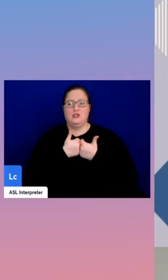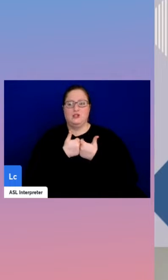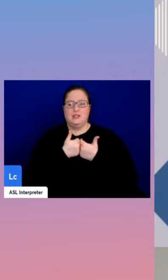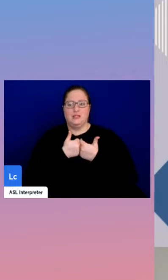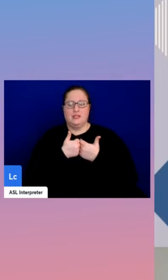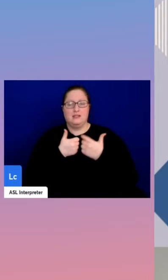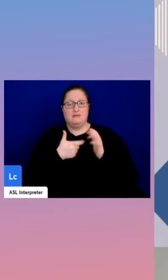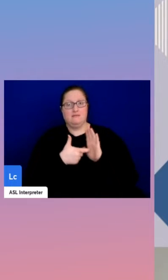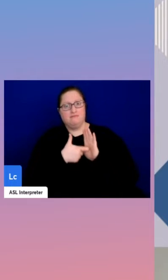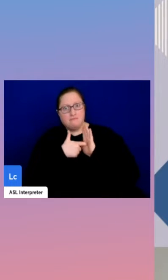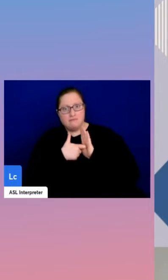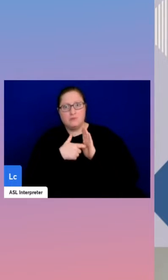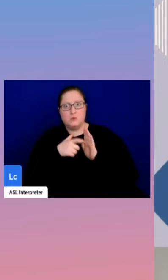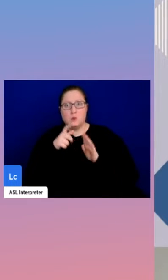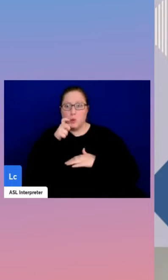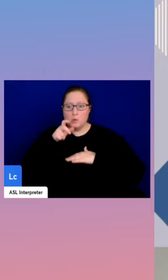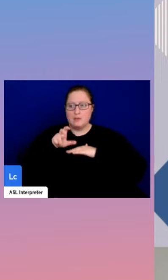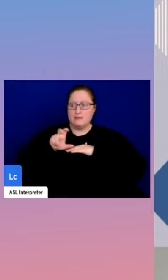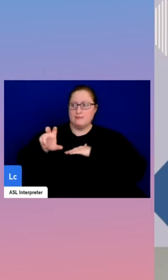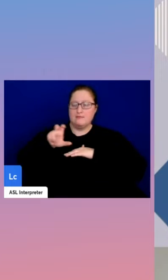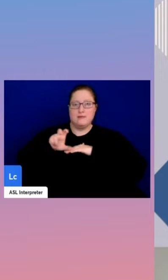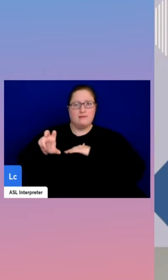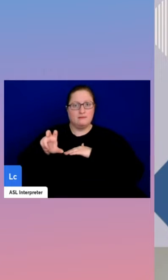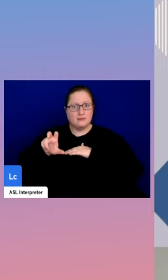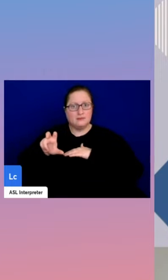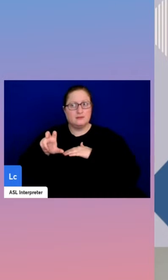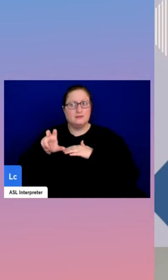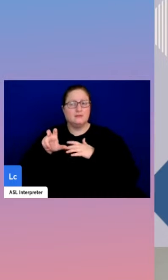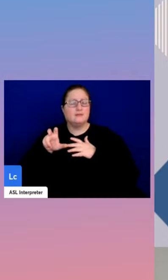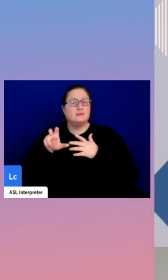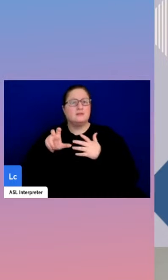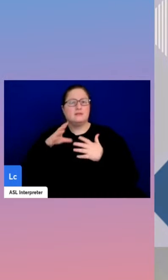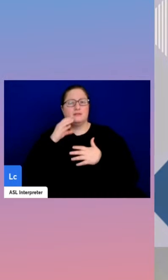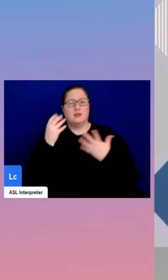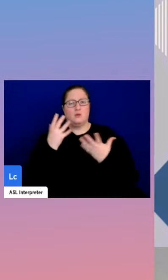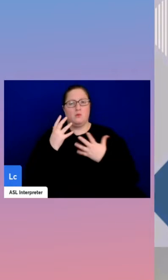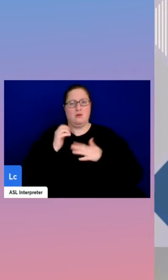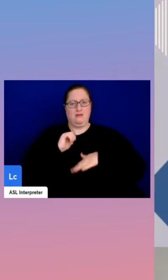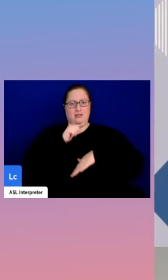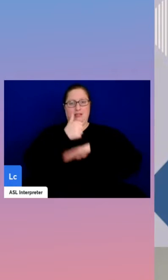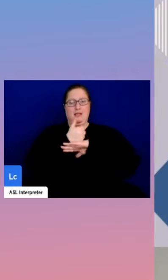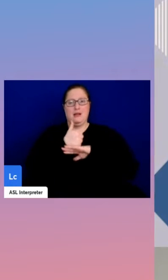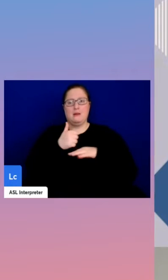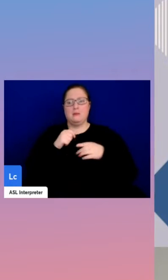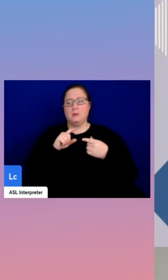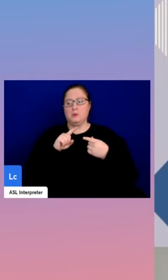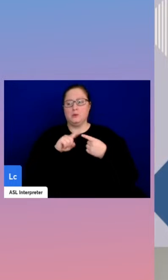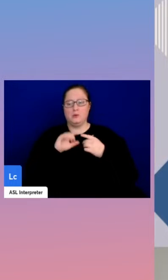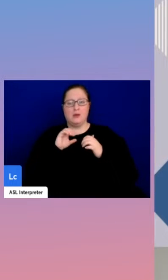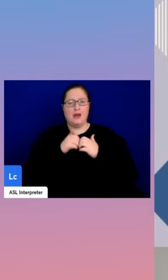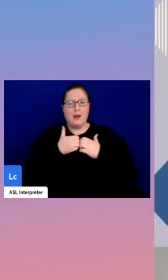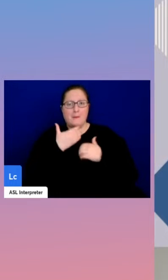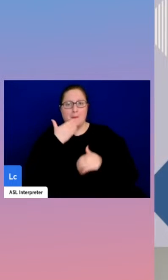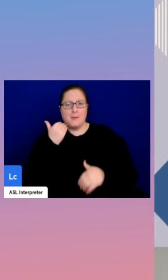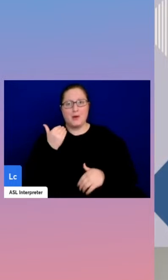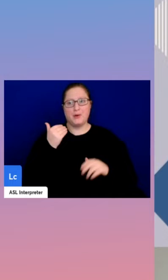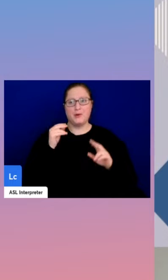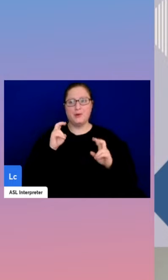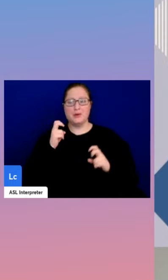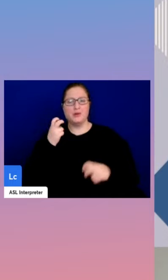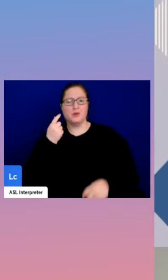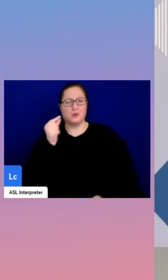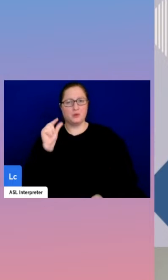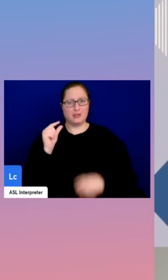demanding stakeholders and the framing of getting better green technology being used